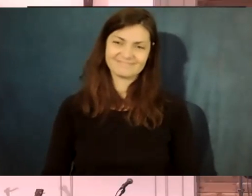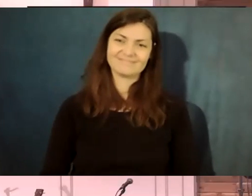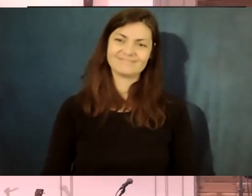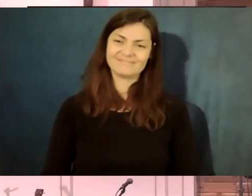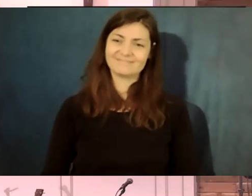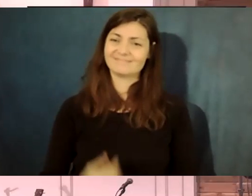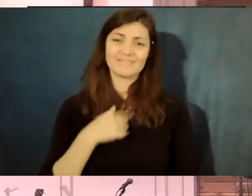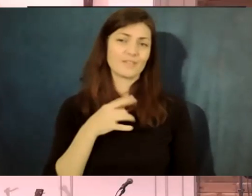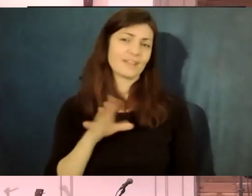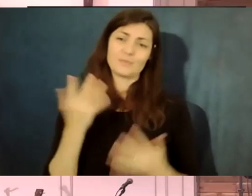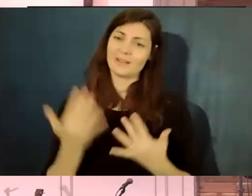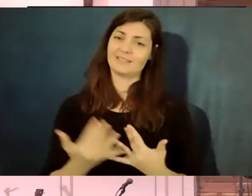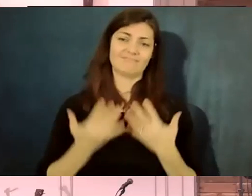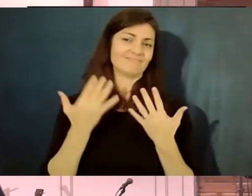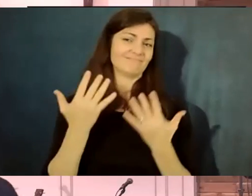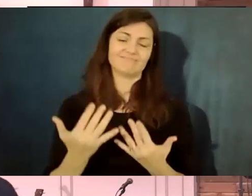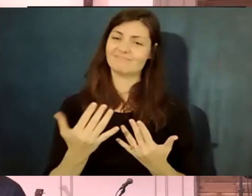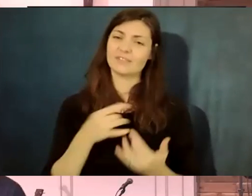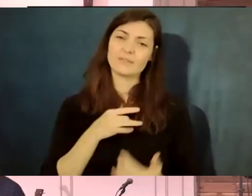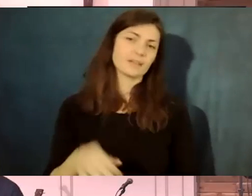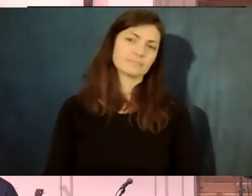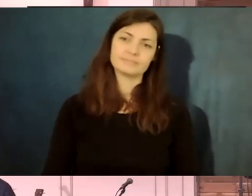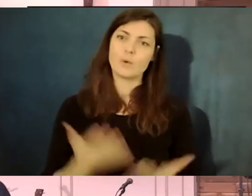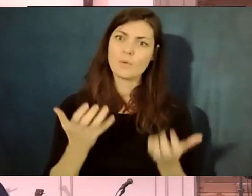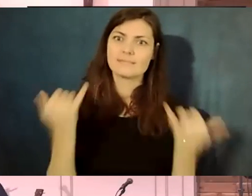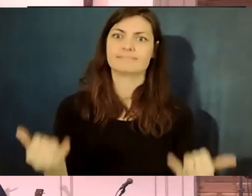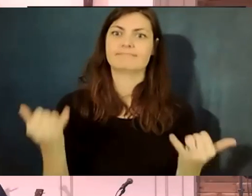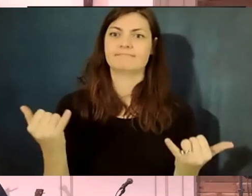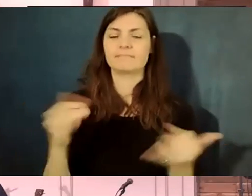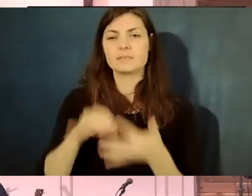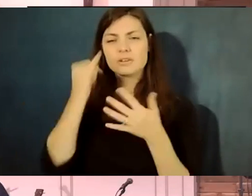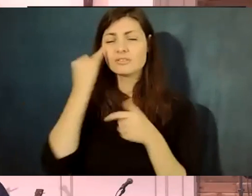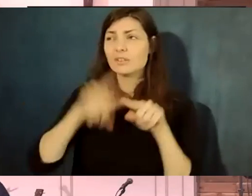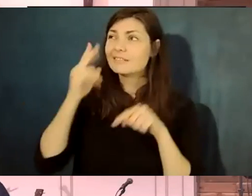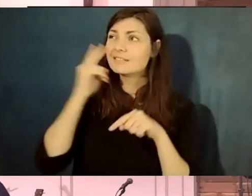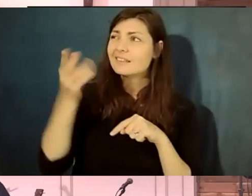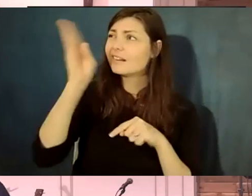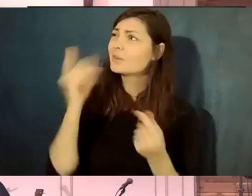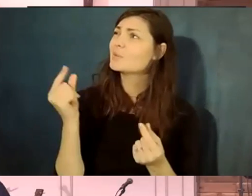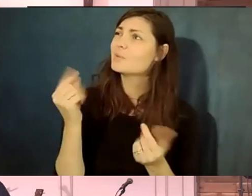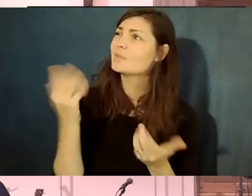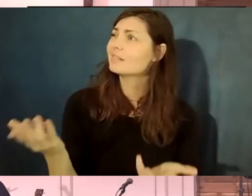We don't like to wait. We don't like to wait, especially when we can't see what God's doing.